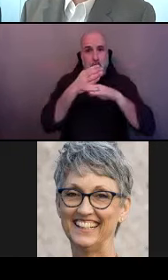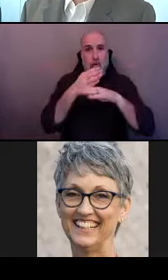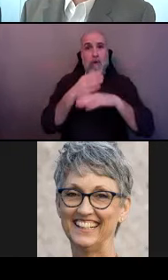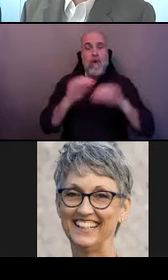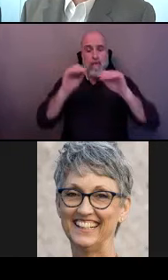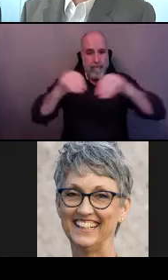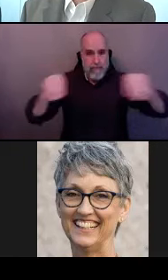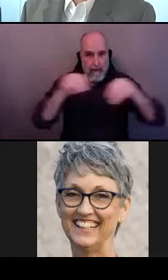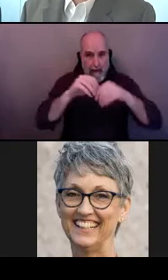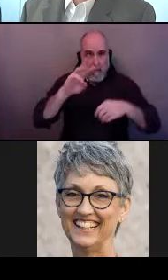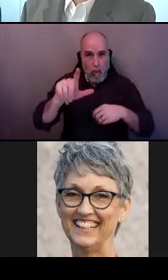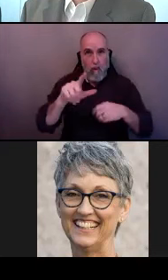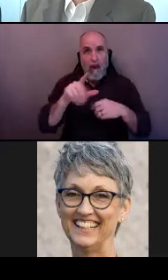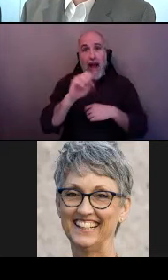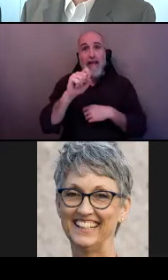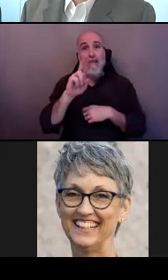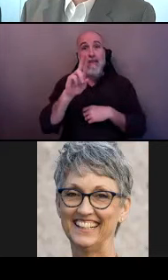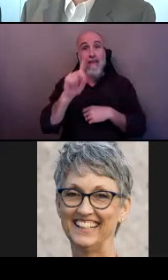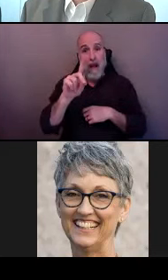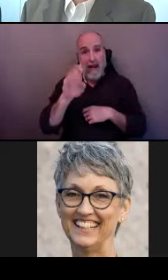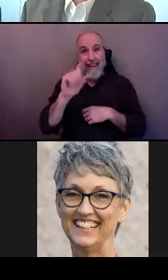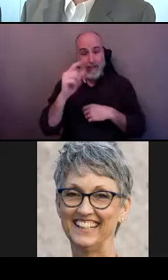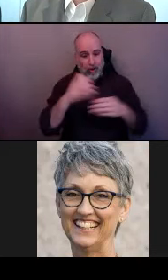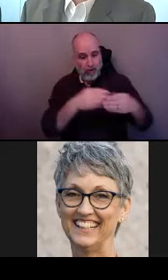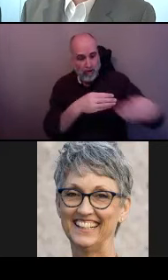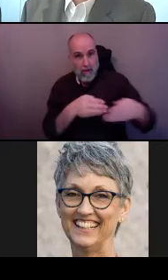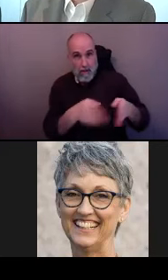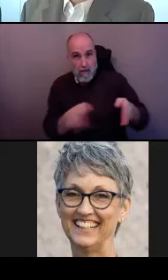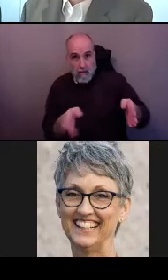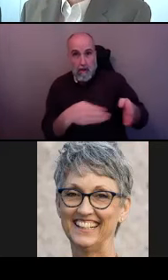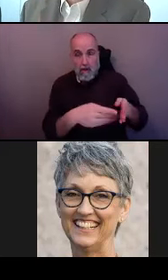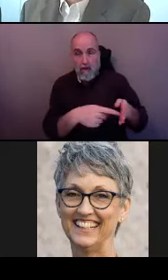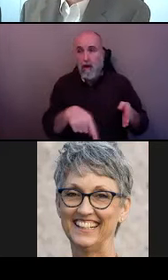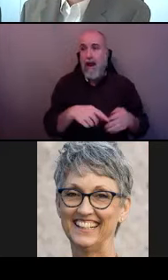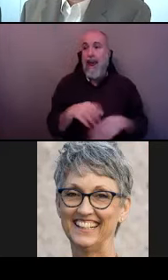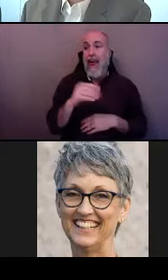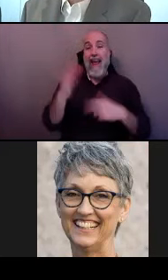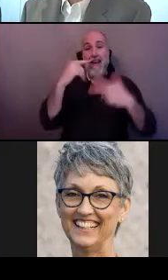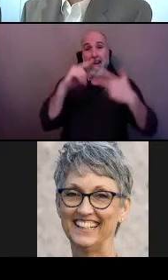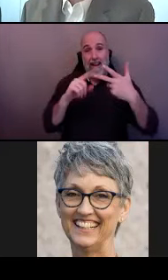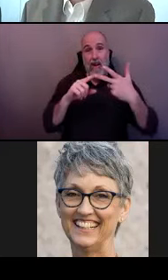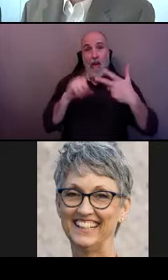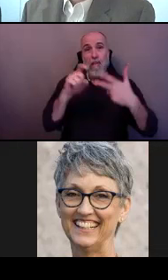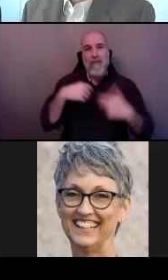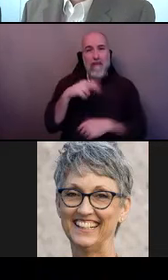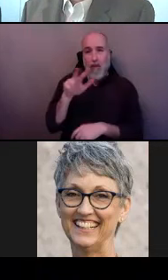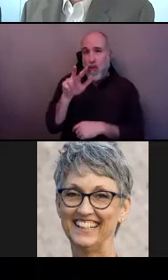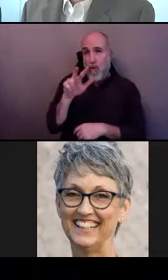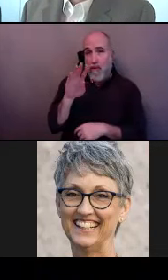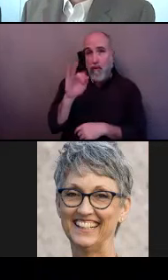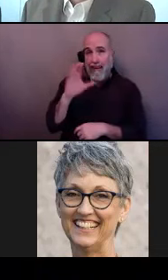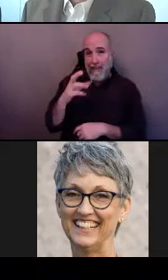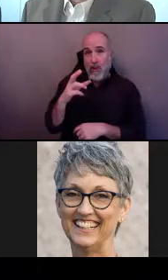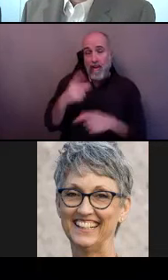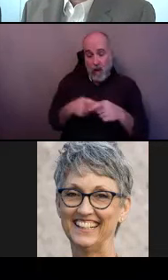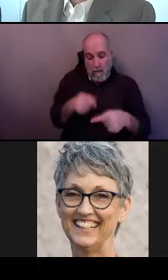with the stud edges of the bathroom walls. And then that center line on the blocking must be 34 inches from and